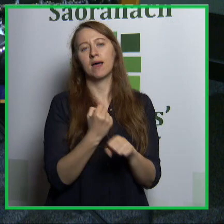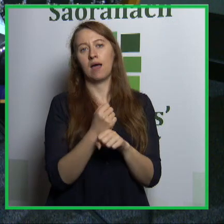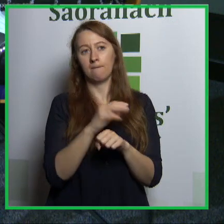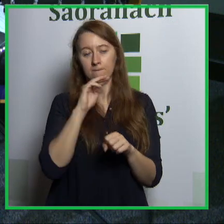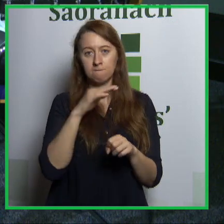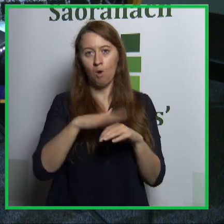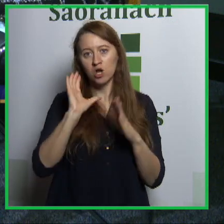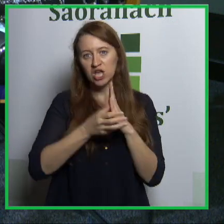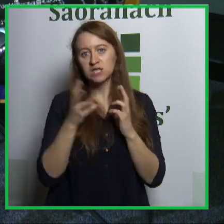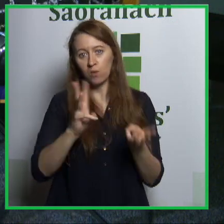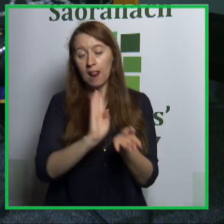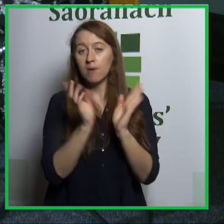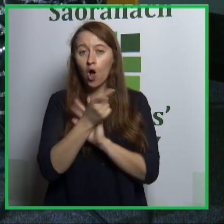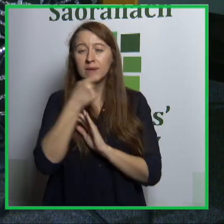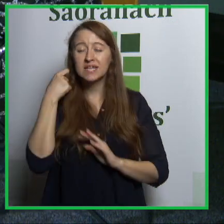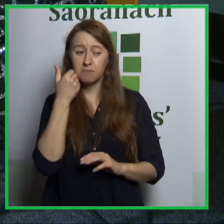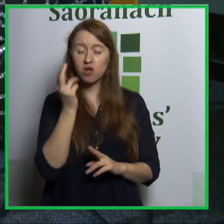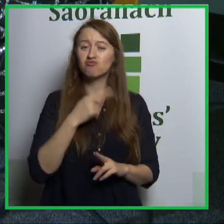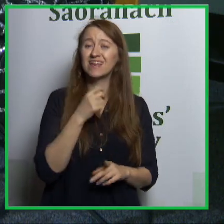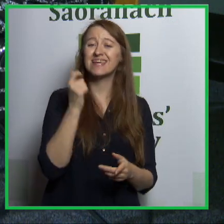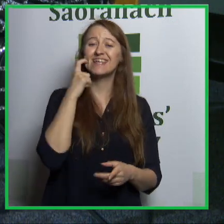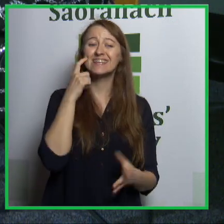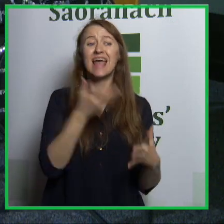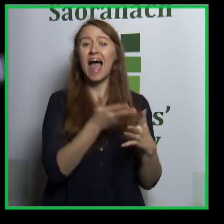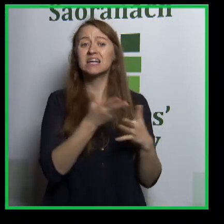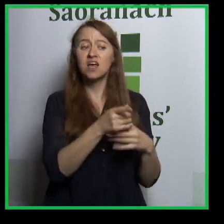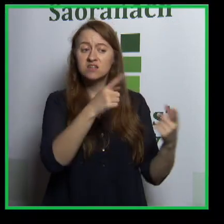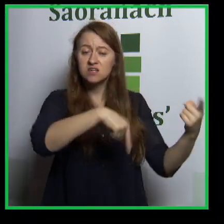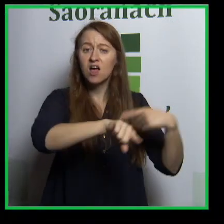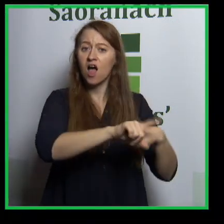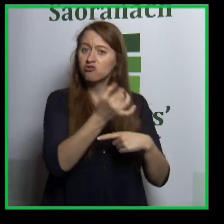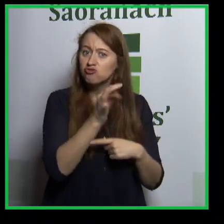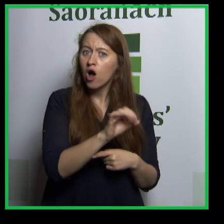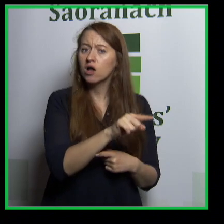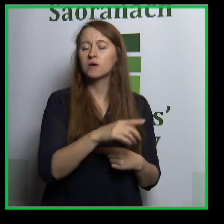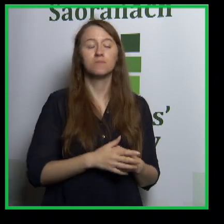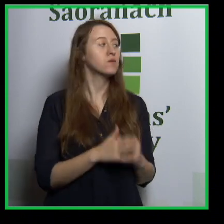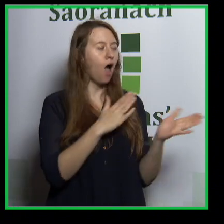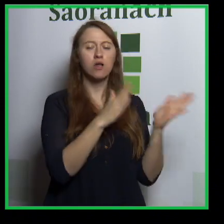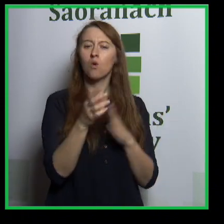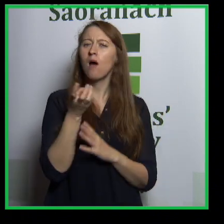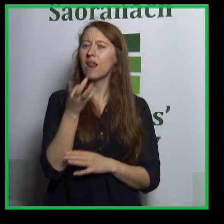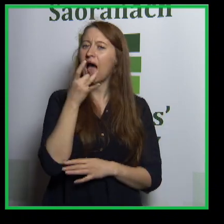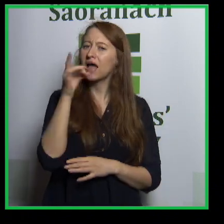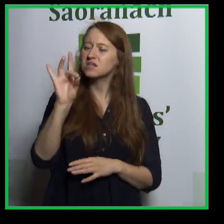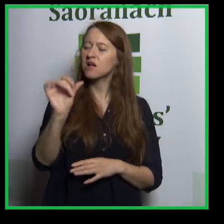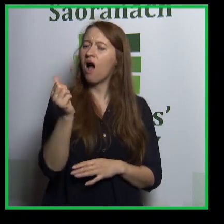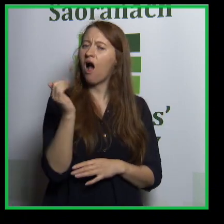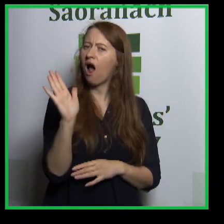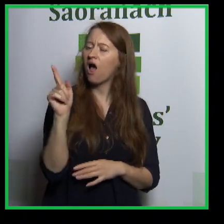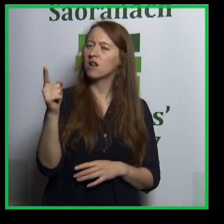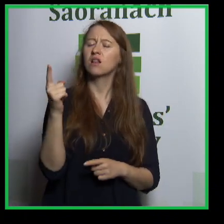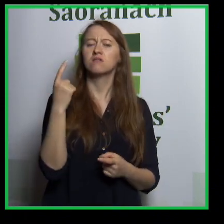think maybe Carl, because you referenced the rave scene earlier and kind of the fun part of it, but that notion that, as we all